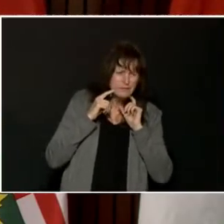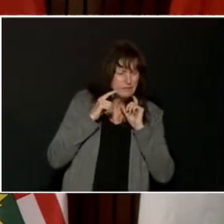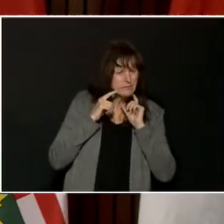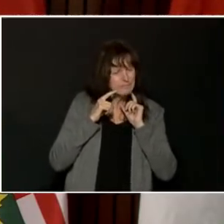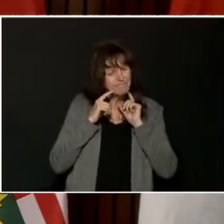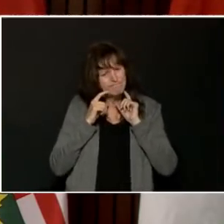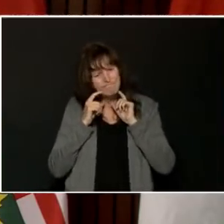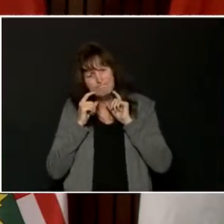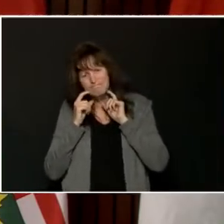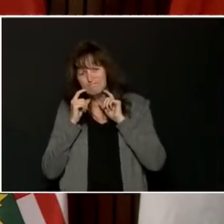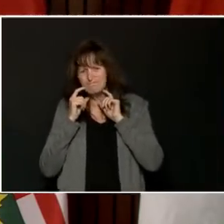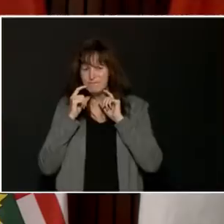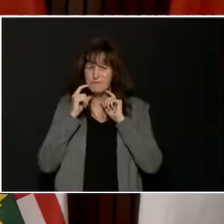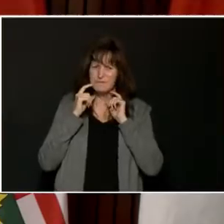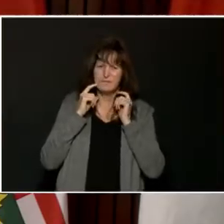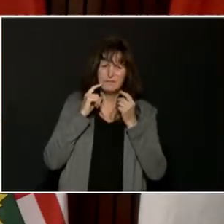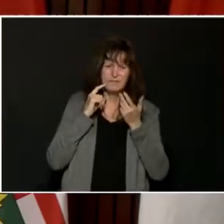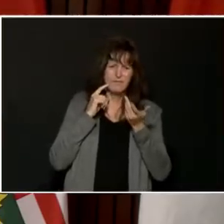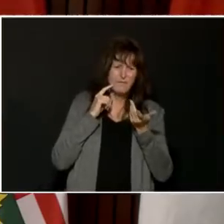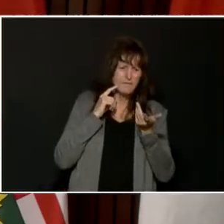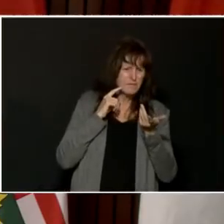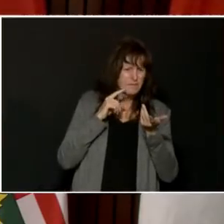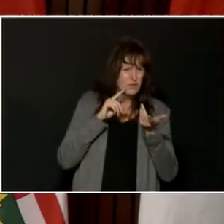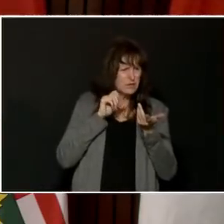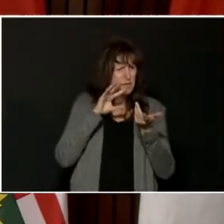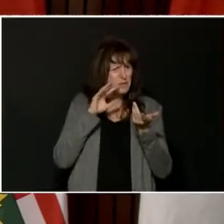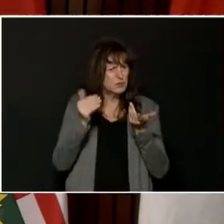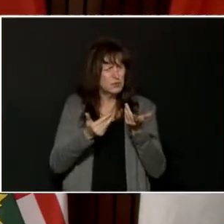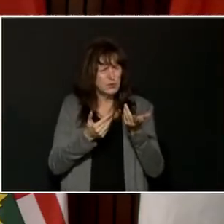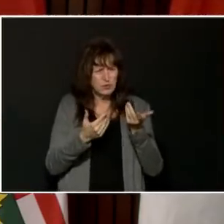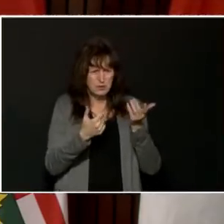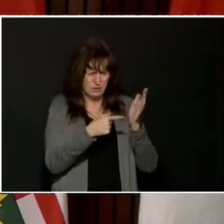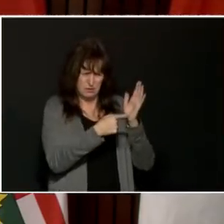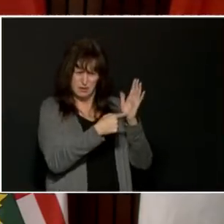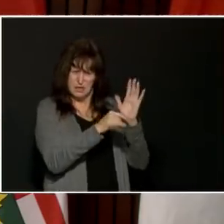new things that we haven't seen before. It's those core public health measures.